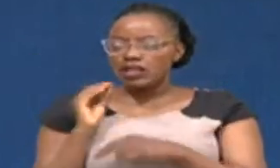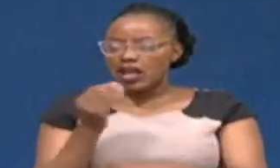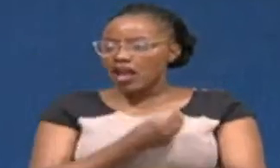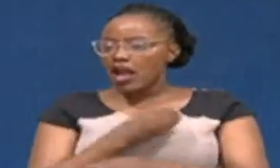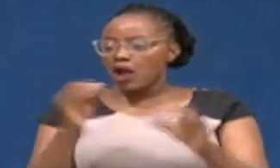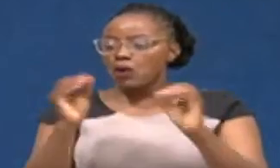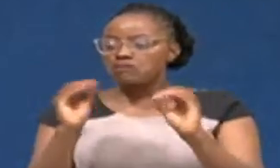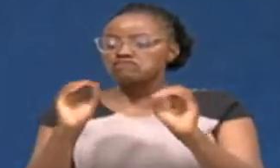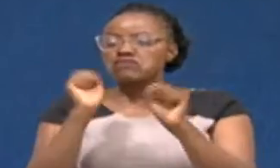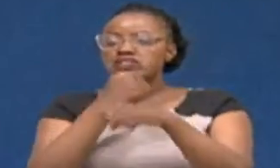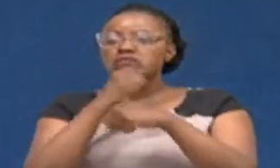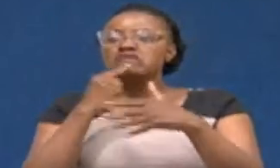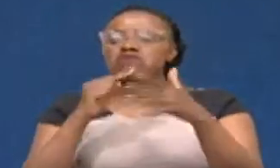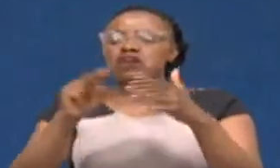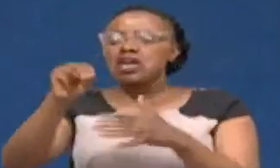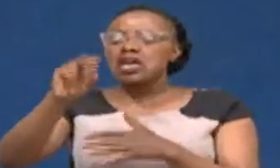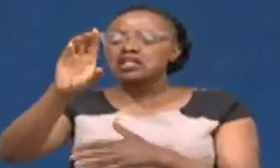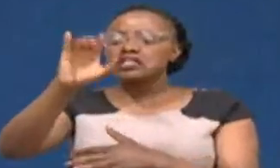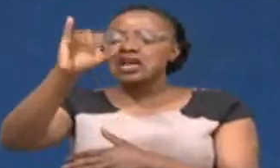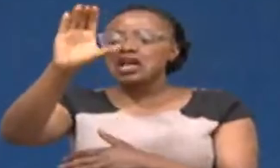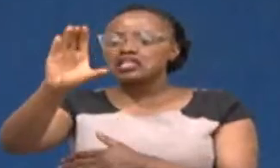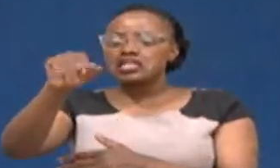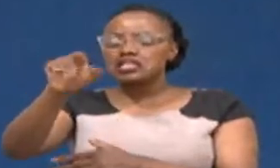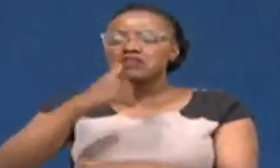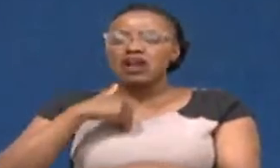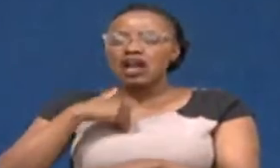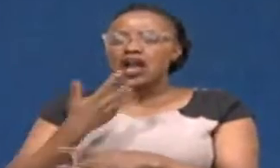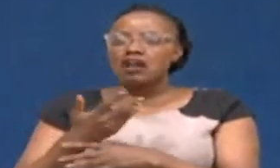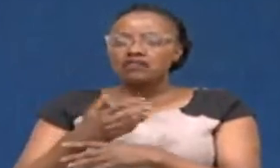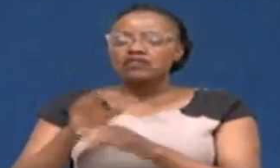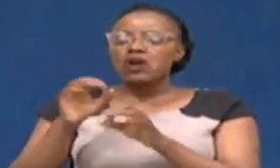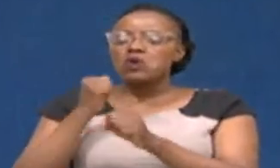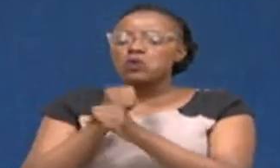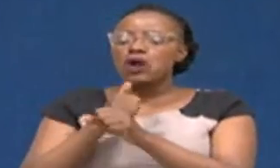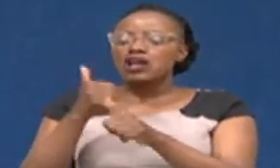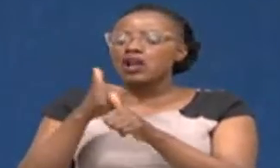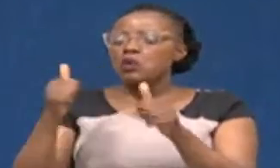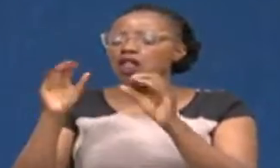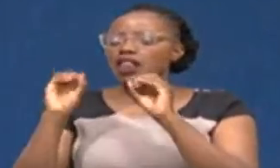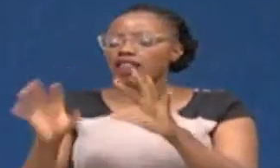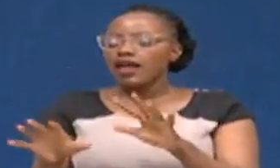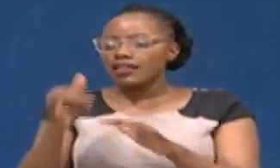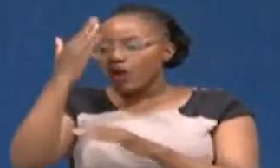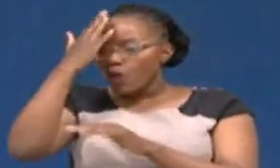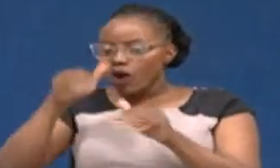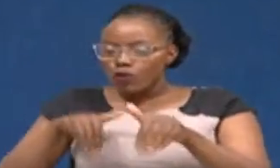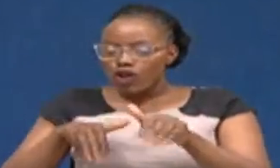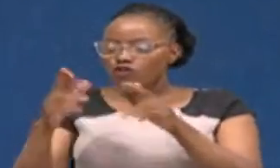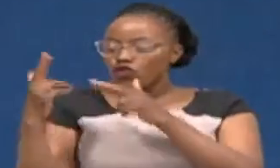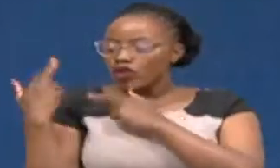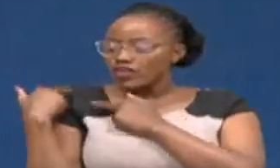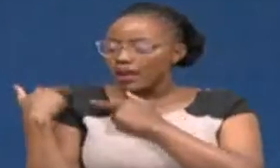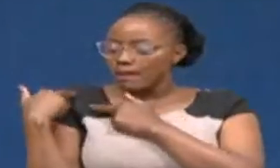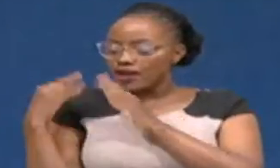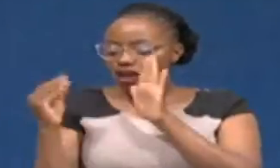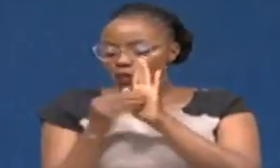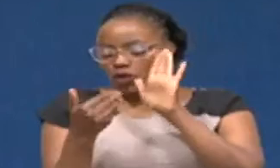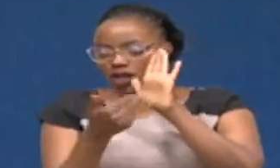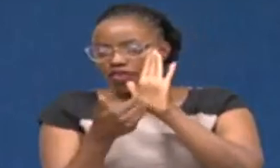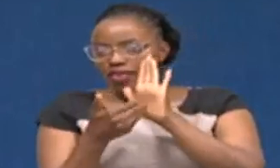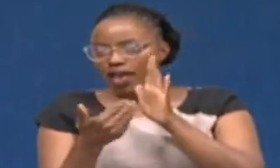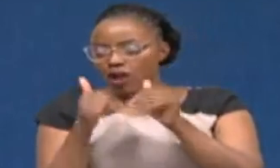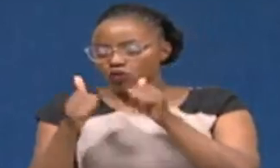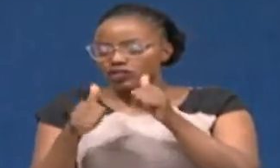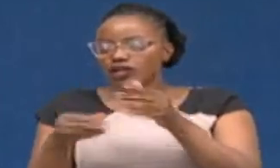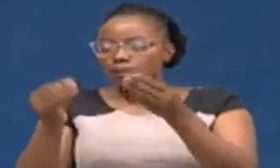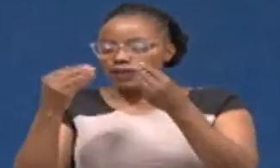you cannot say that NCIC is ineffective, because we have done our part according to the mandate that that